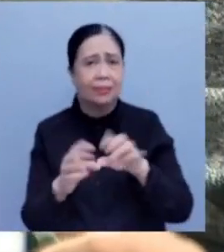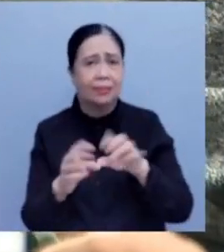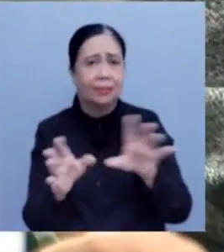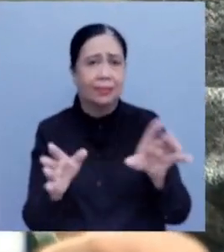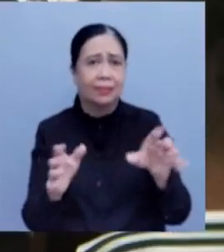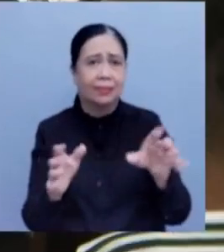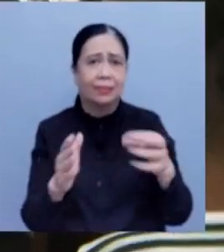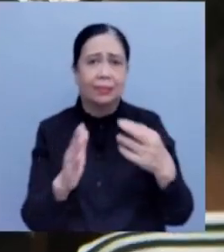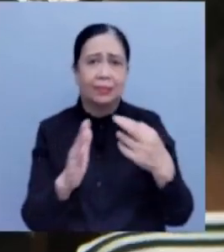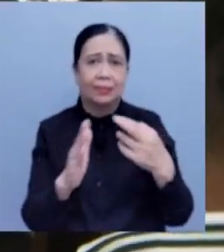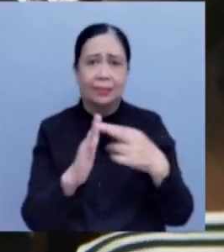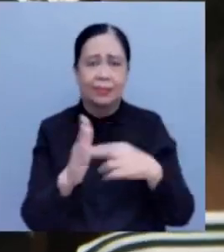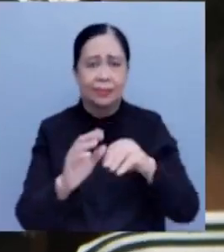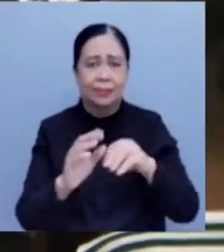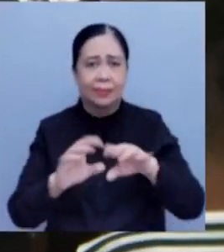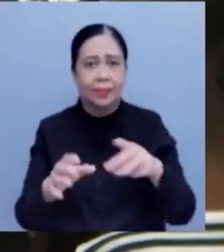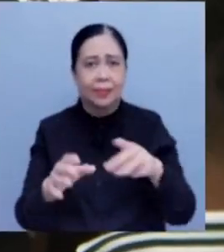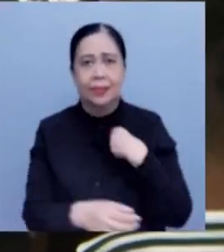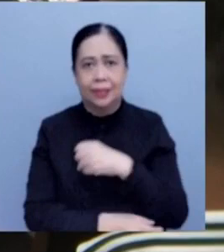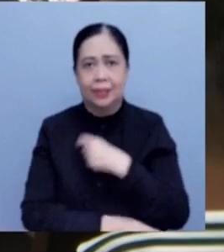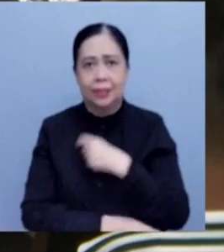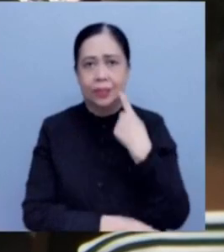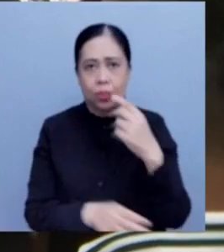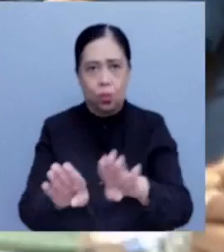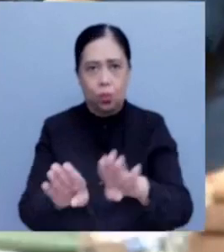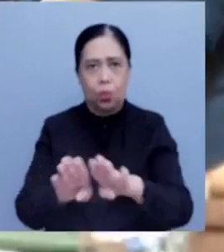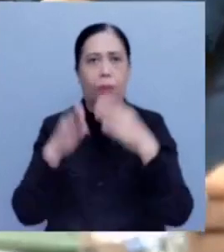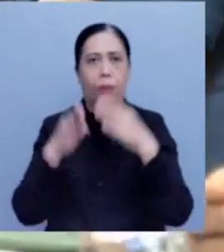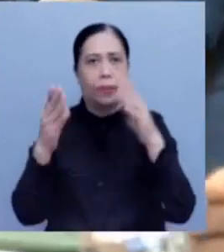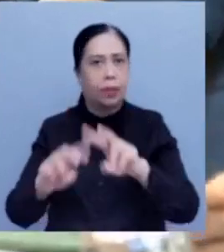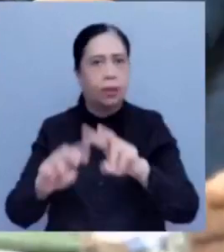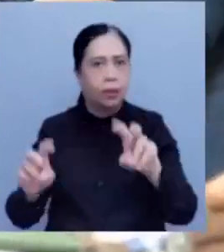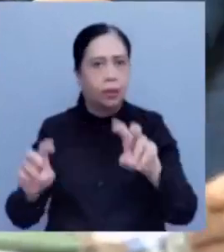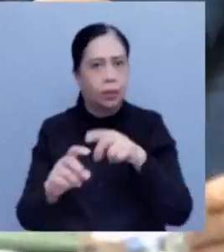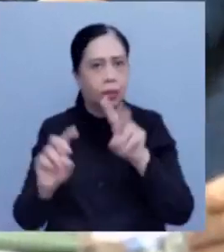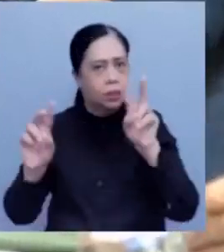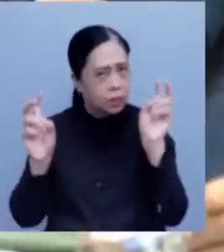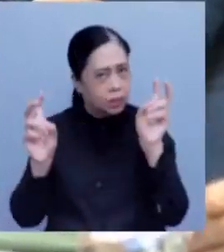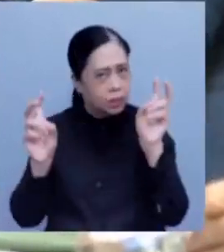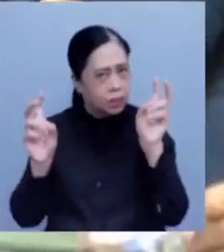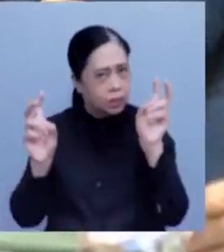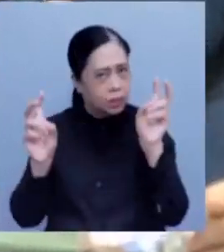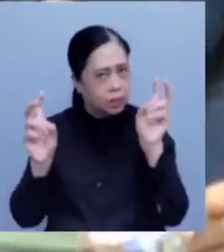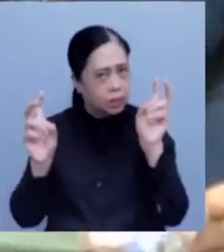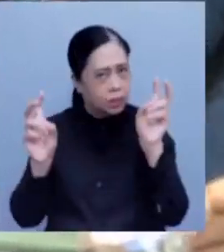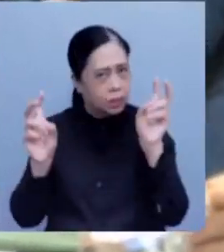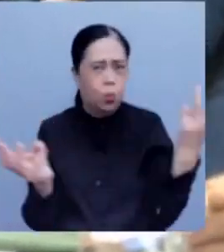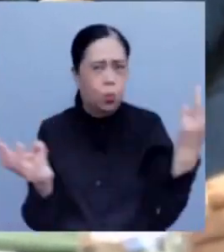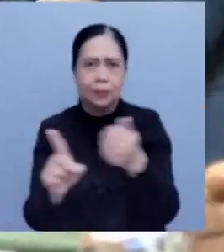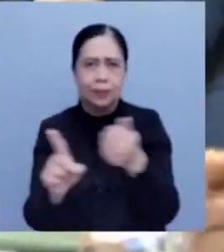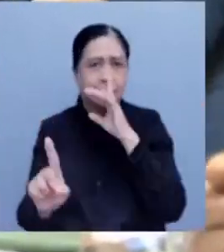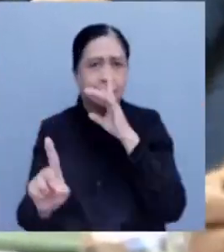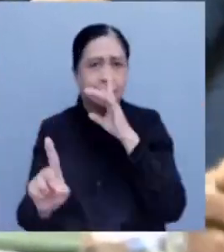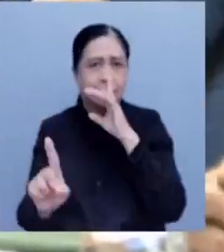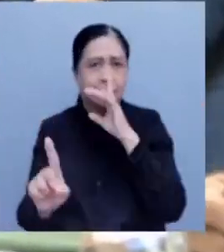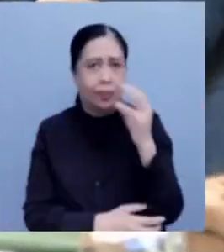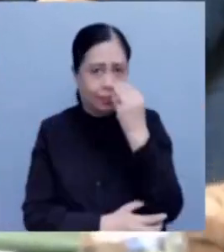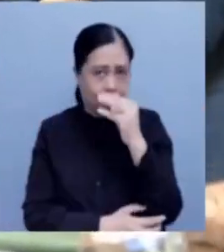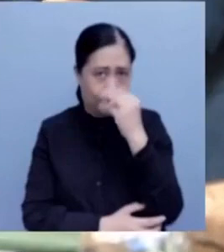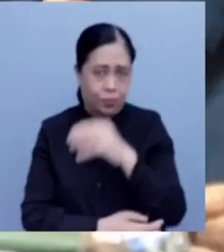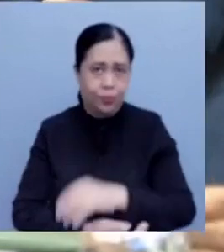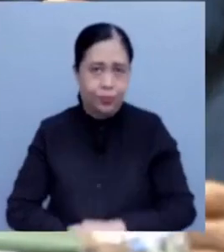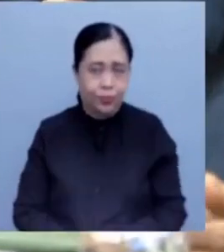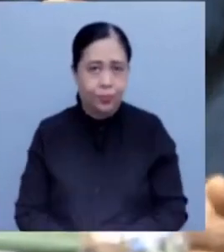Senate recently opened an investigation into the alleged severe maltreatment of a household helper in Occidental Mindoro.